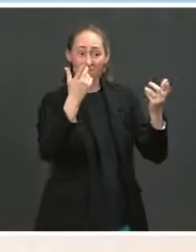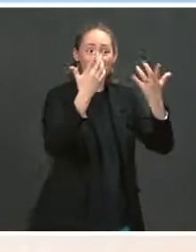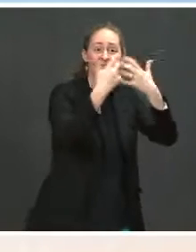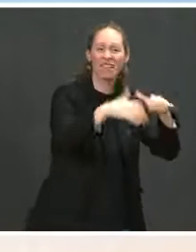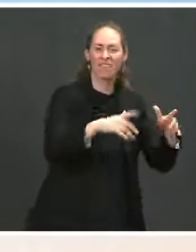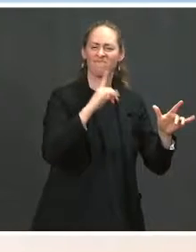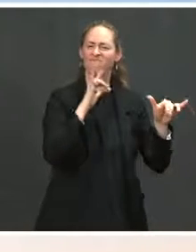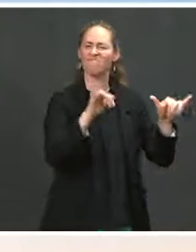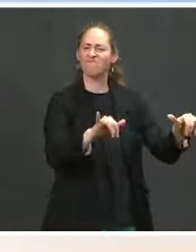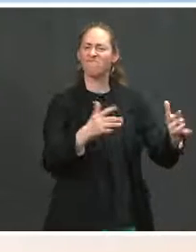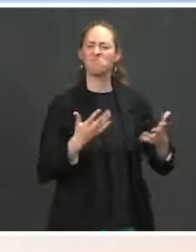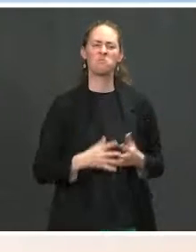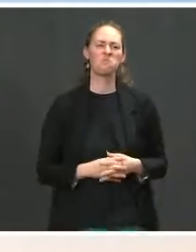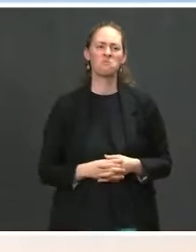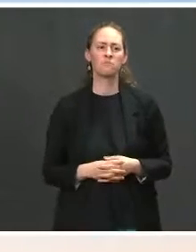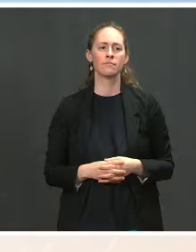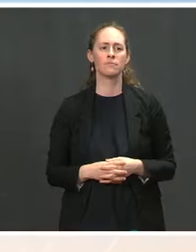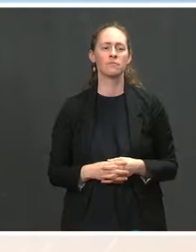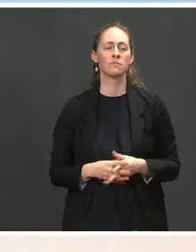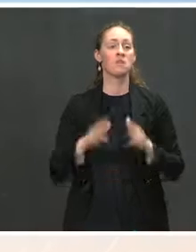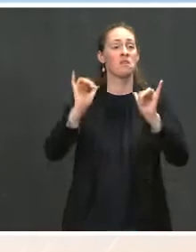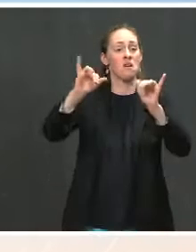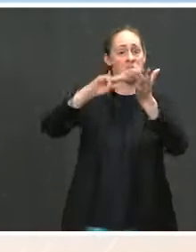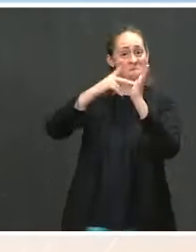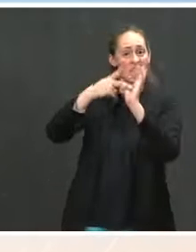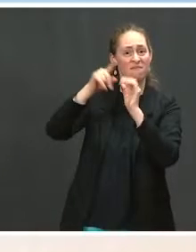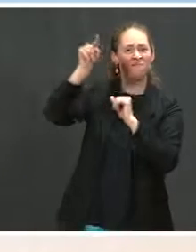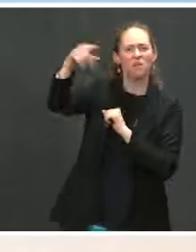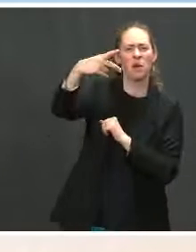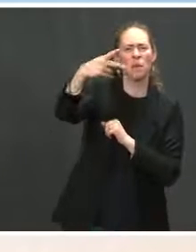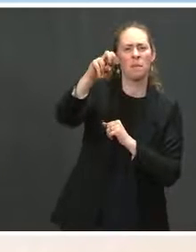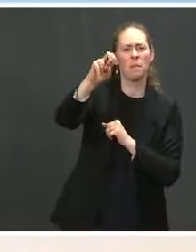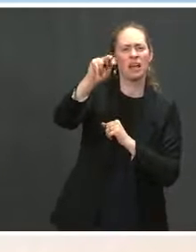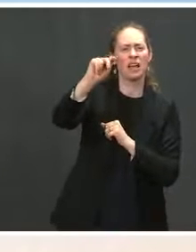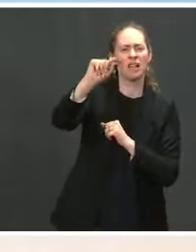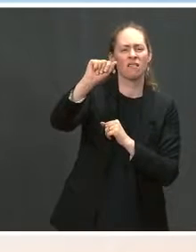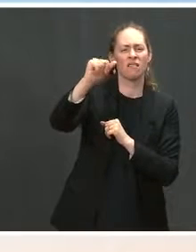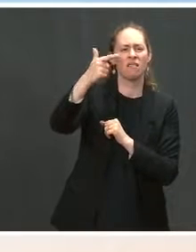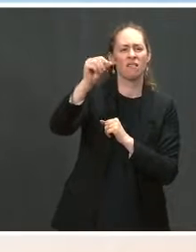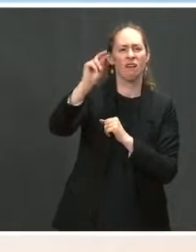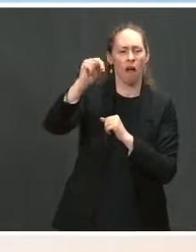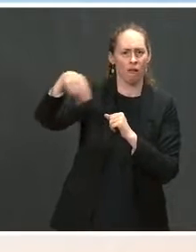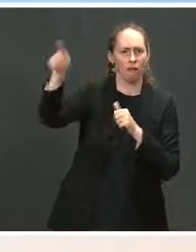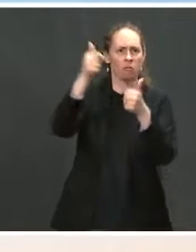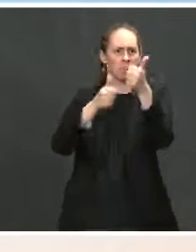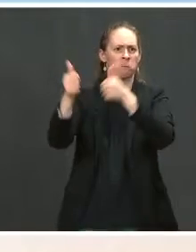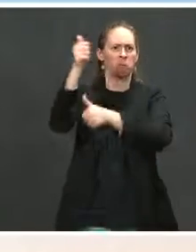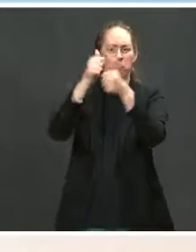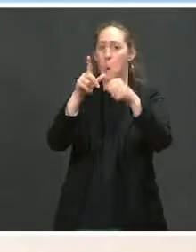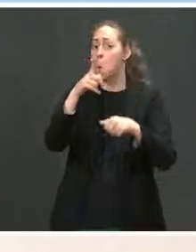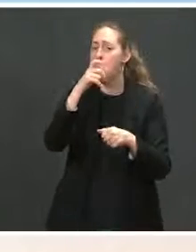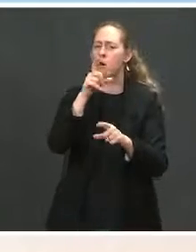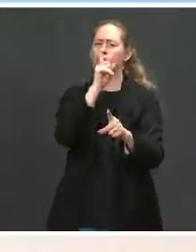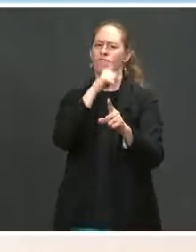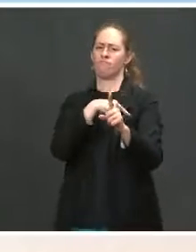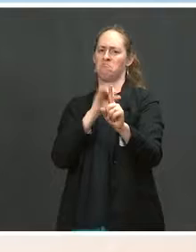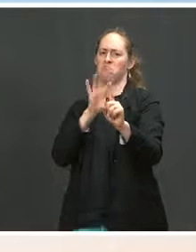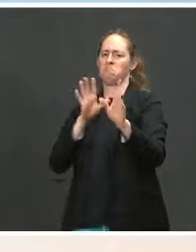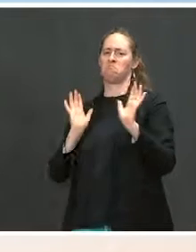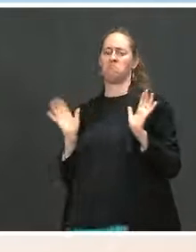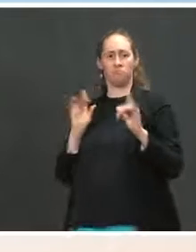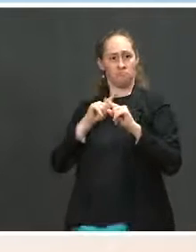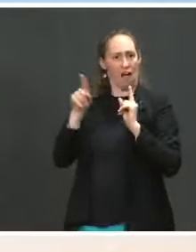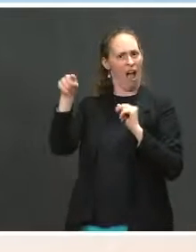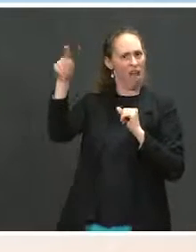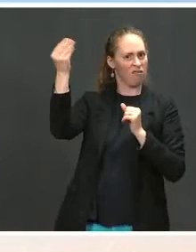our Pentagon team reports that most military commanders in the region, and I don't want to give any names because I don't want to violate any on-background agreements,